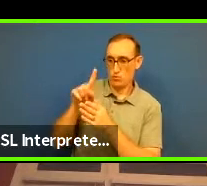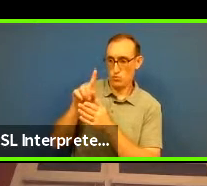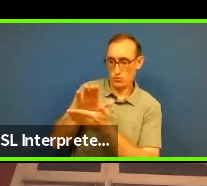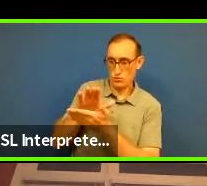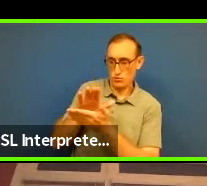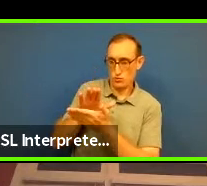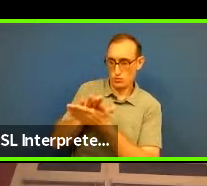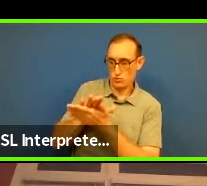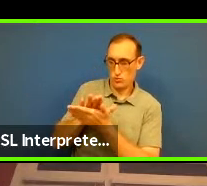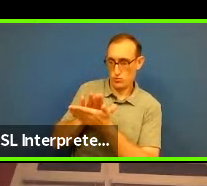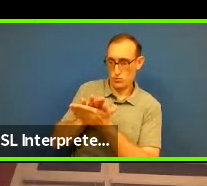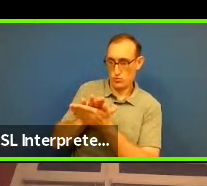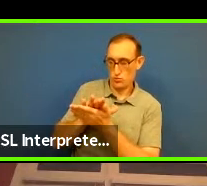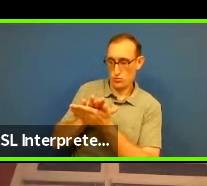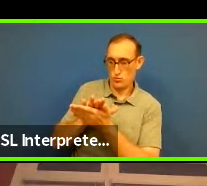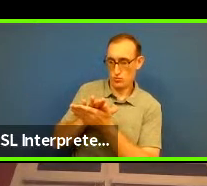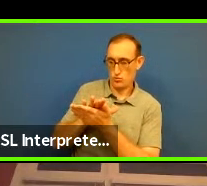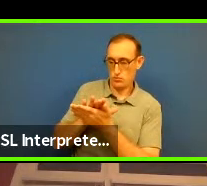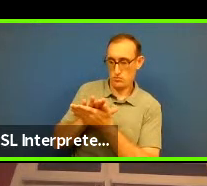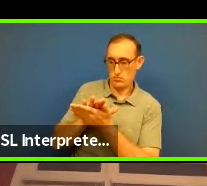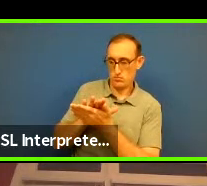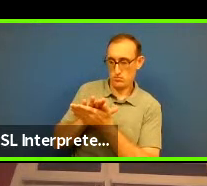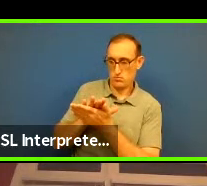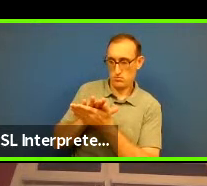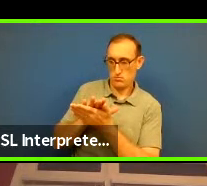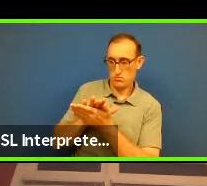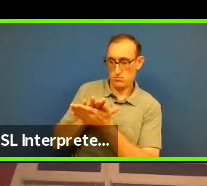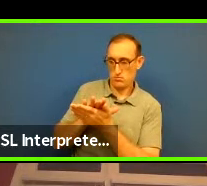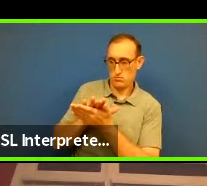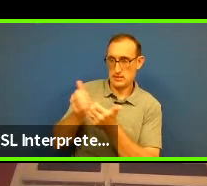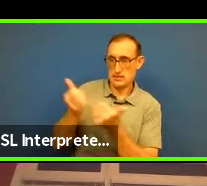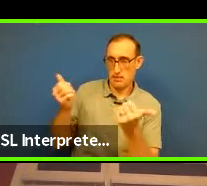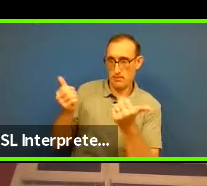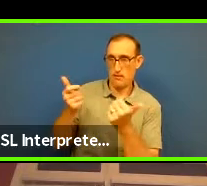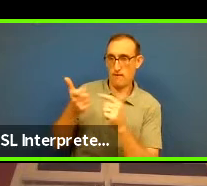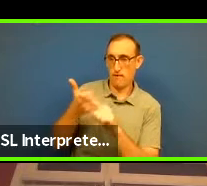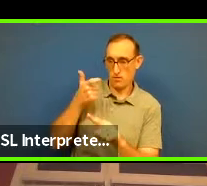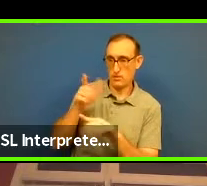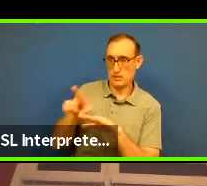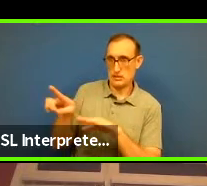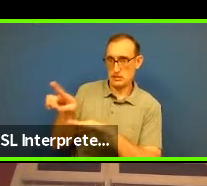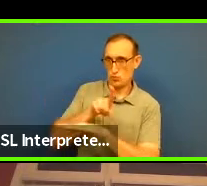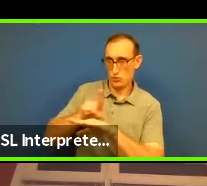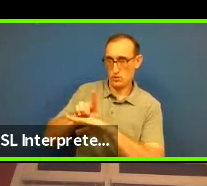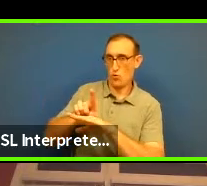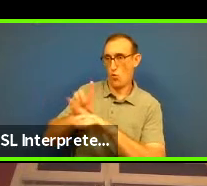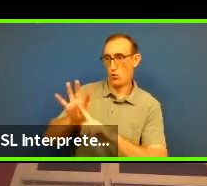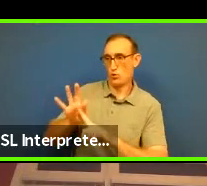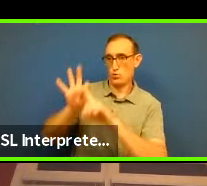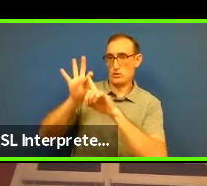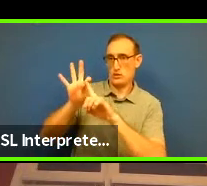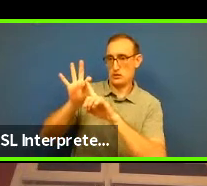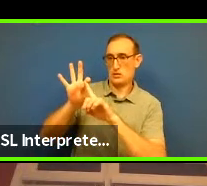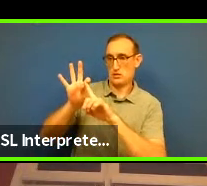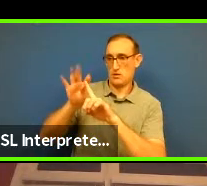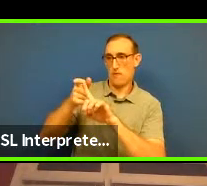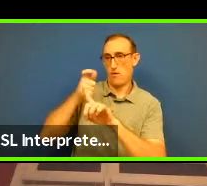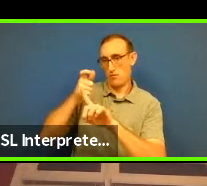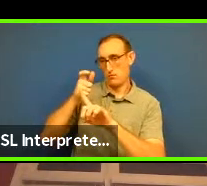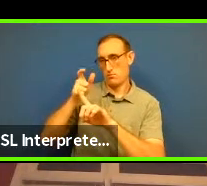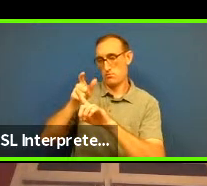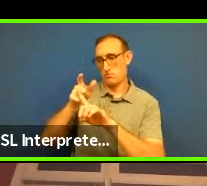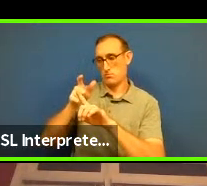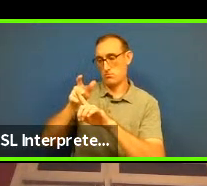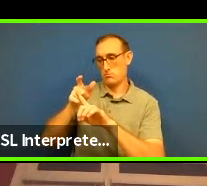be separate from what the district is doing, or maybe unique to what the district is doing. In